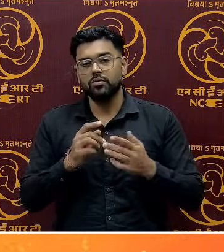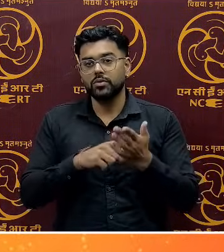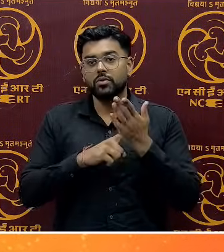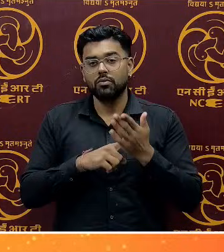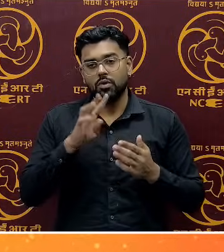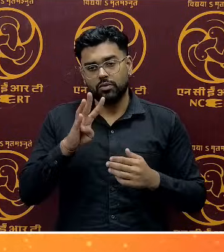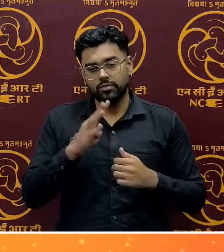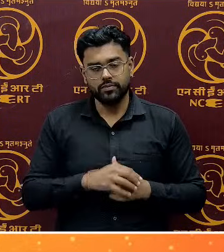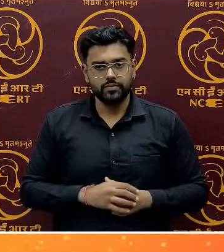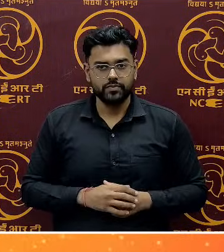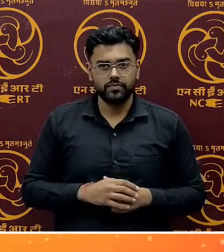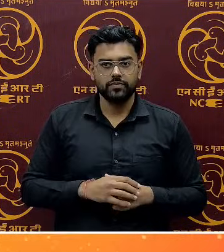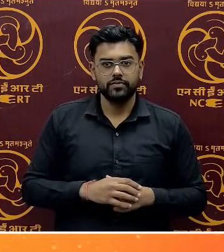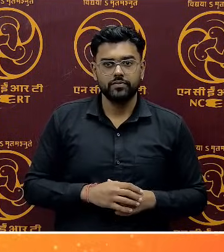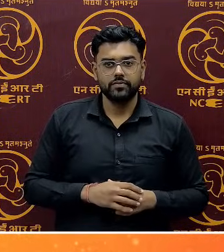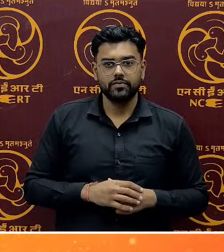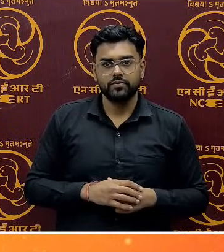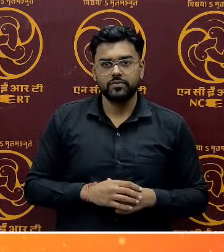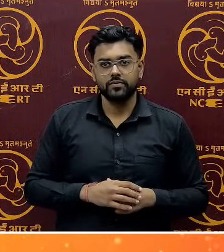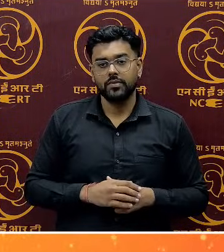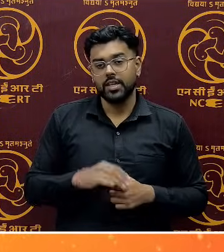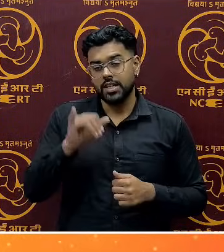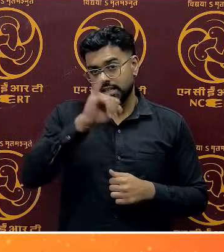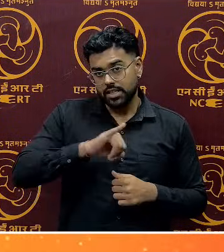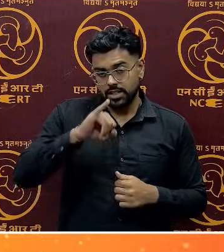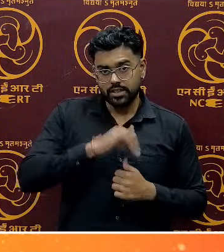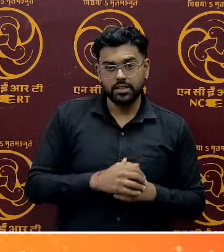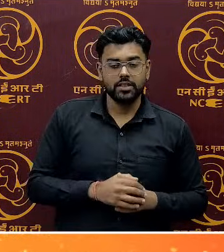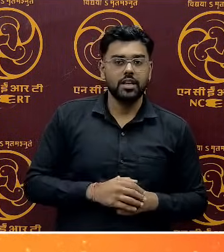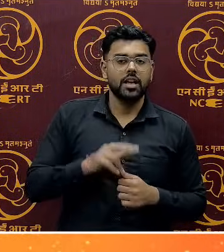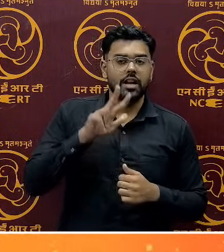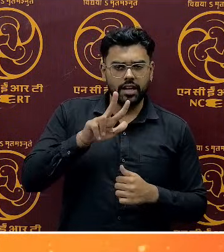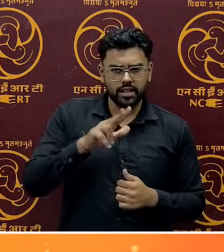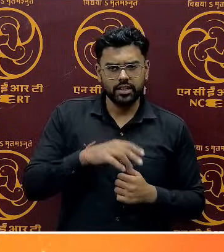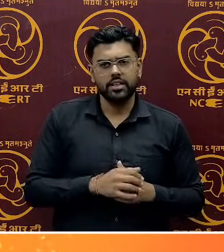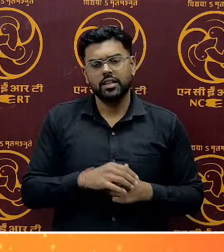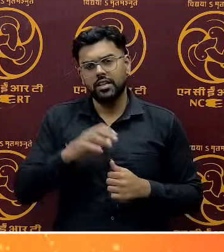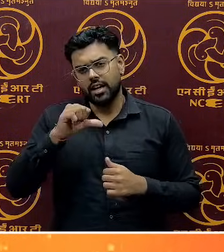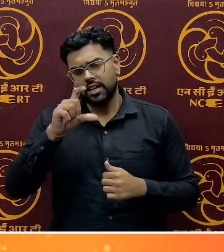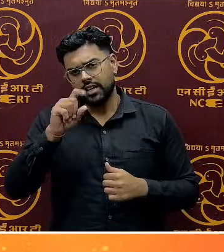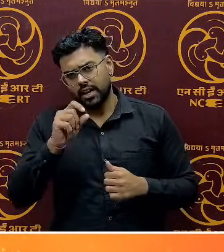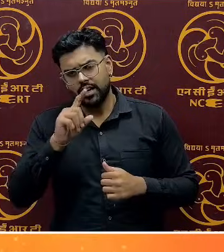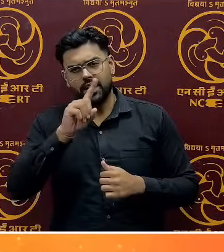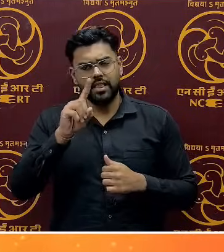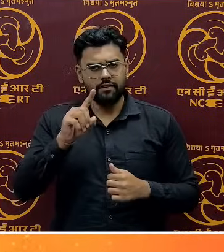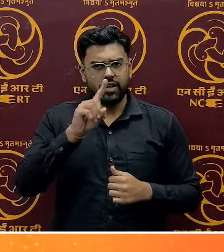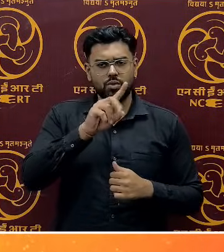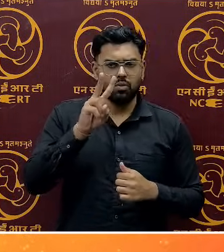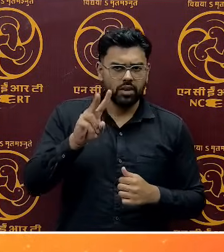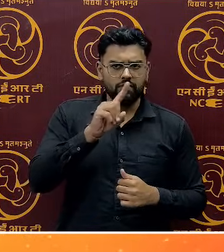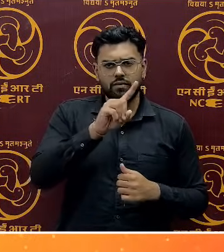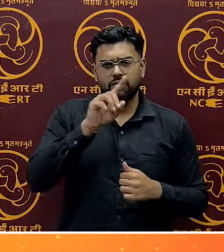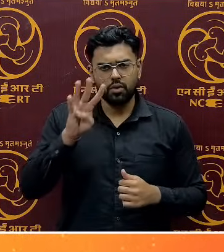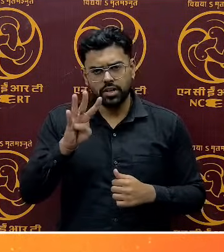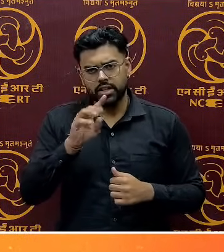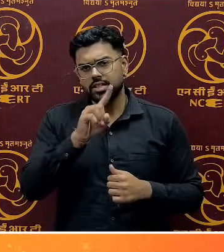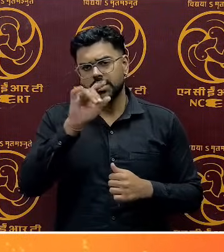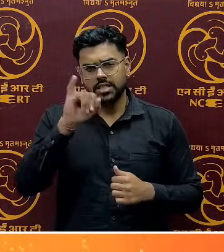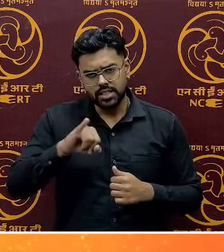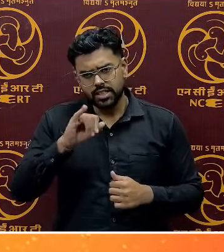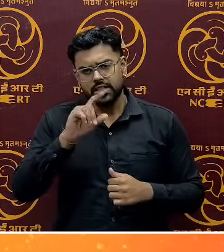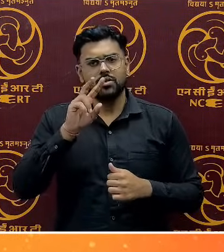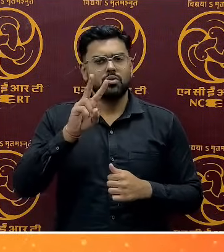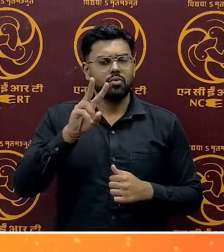1, 2 And 4. Yeah. Yes. And 6, 8, 9, 10, 12, 14, 15, 16,